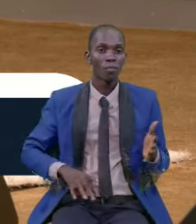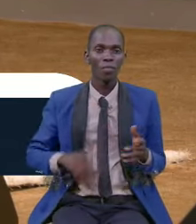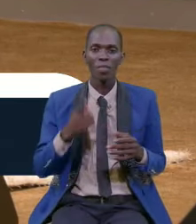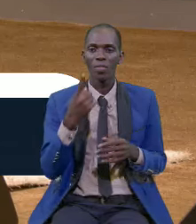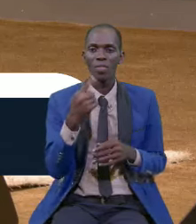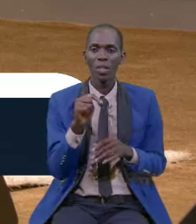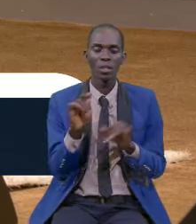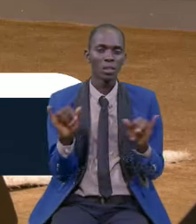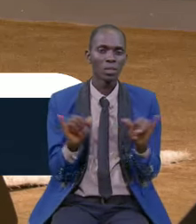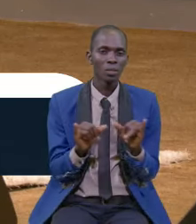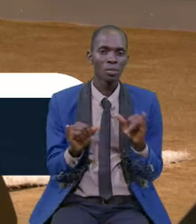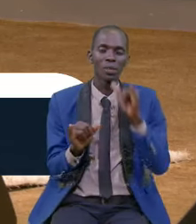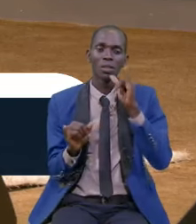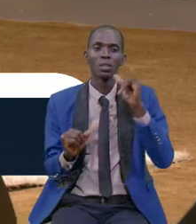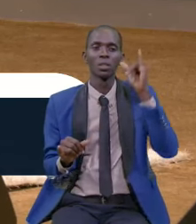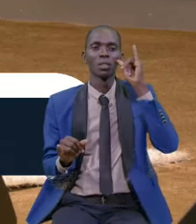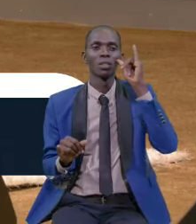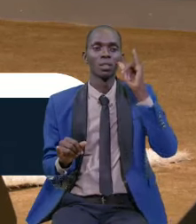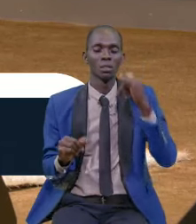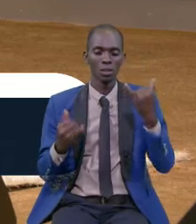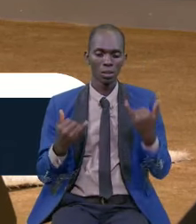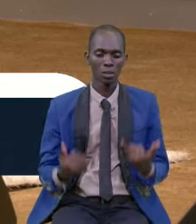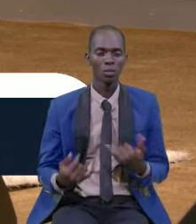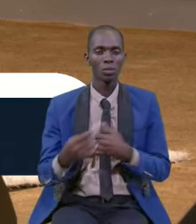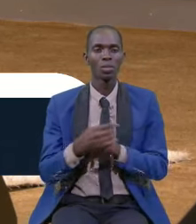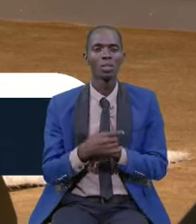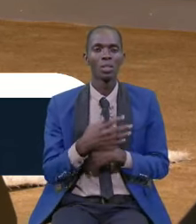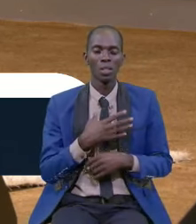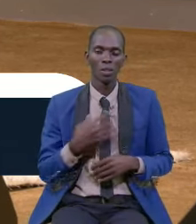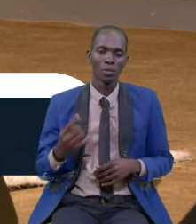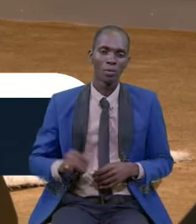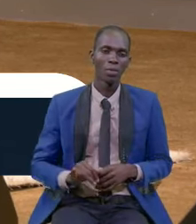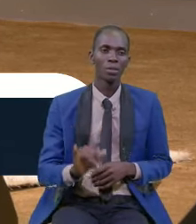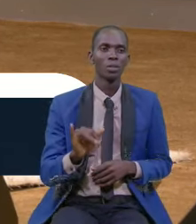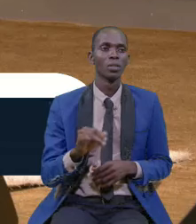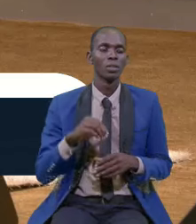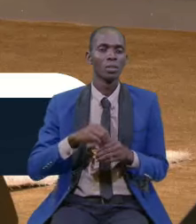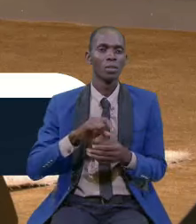yesterday and today and forever.